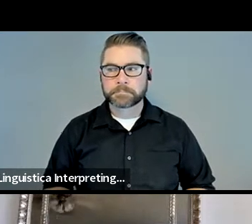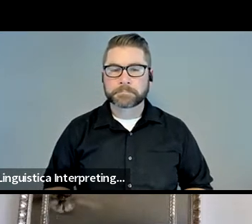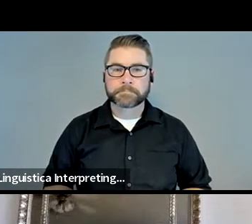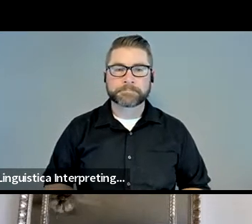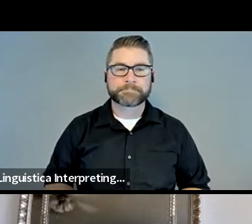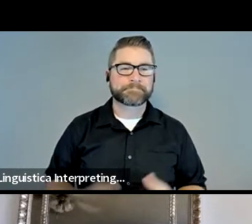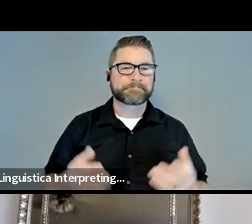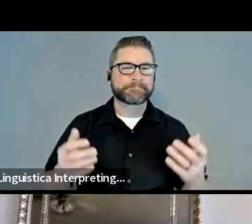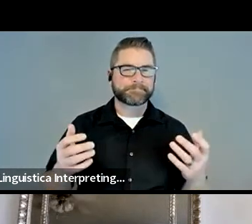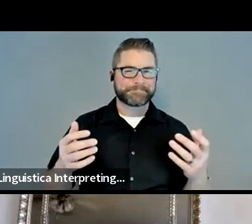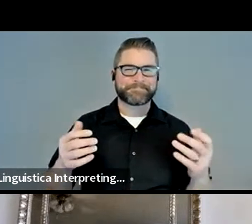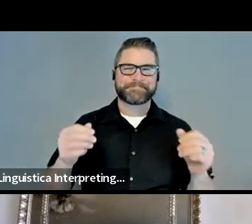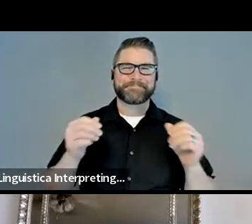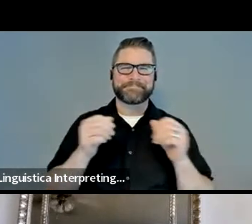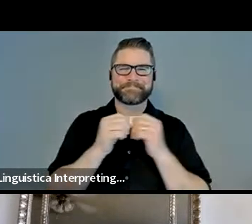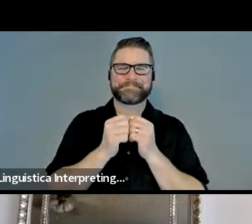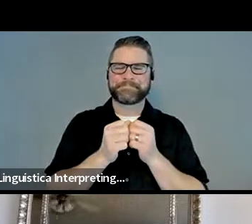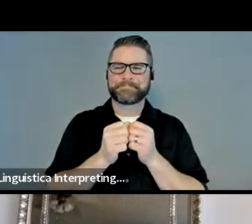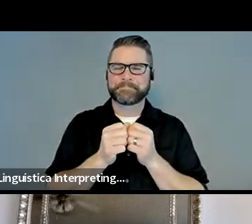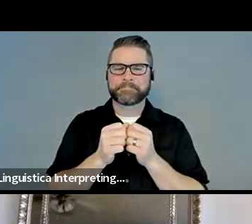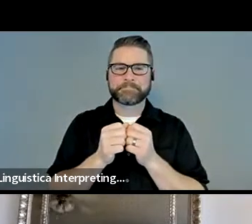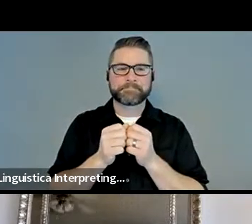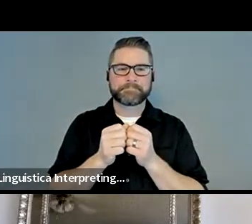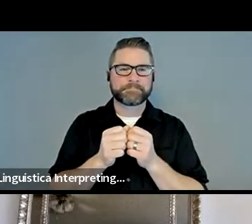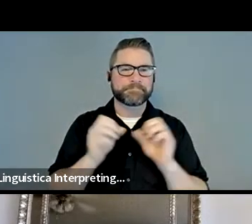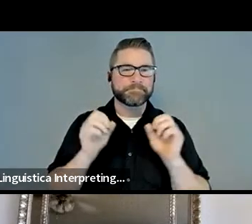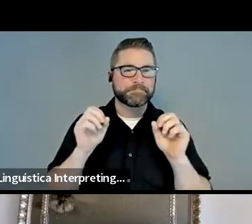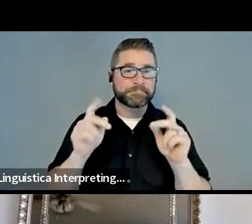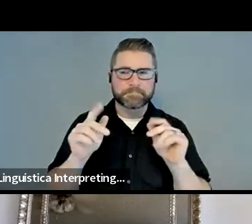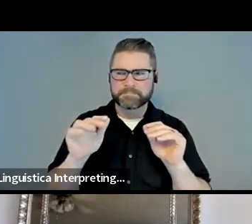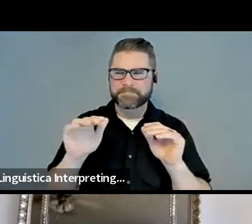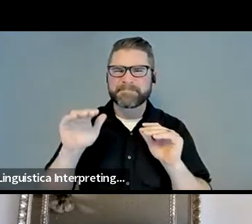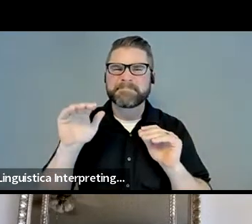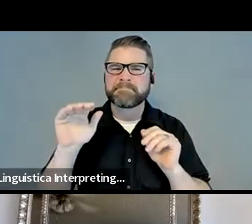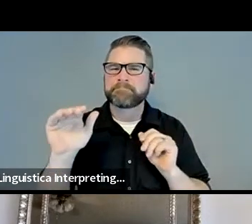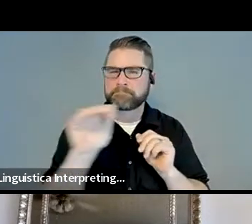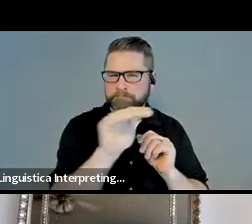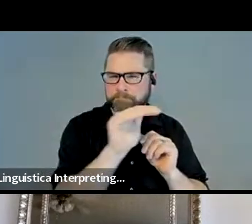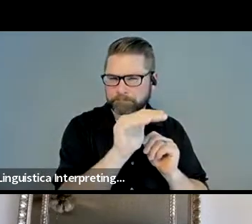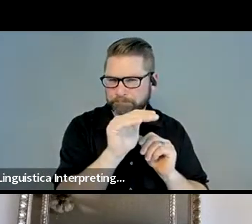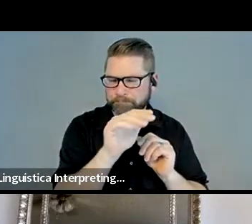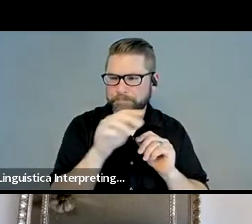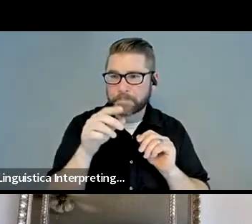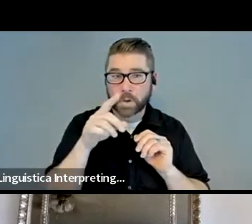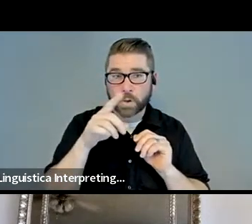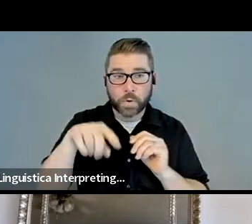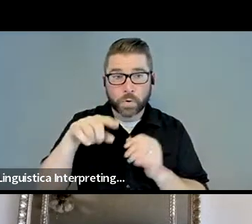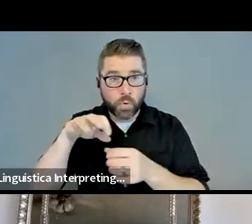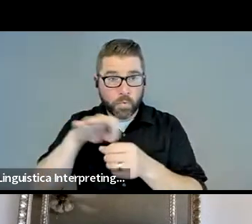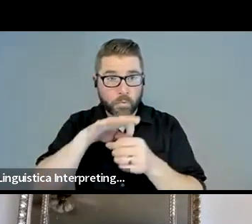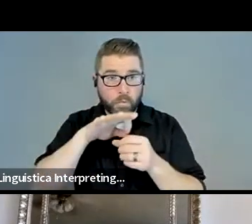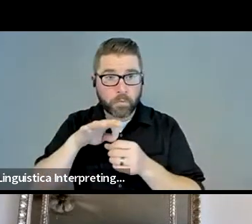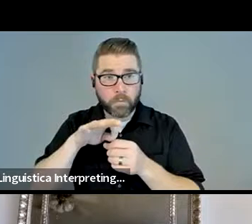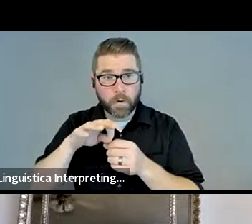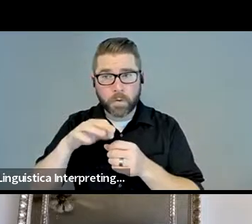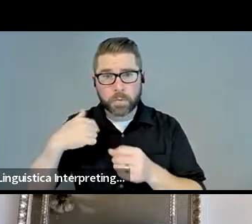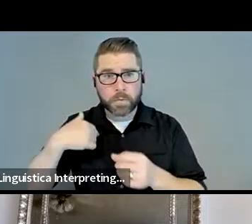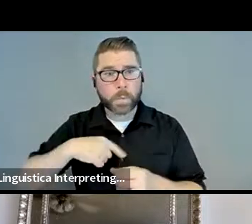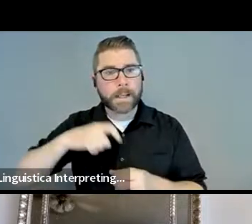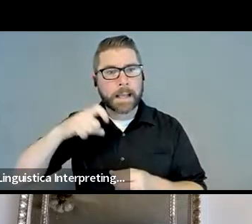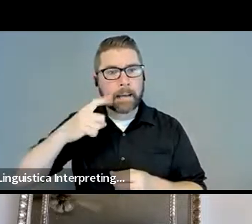Okay, so as a reminder, when we go to a vote, we are looking for a yes or a no, in this case, to formally cast a